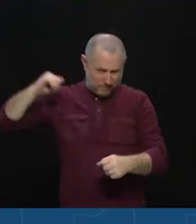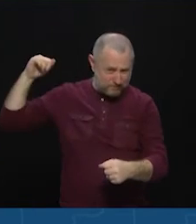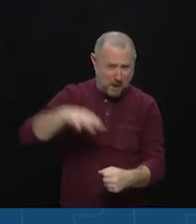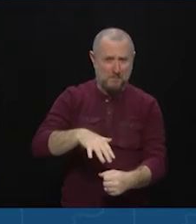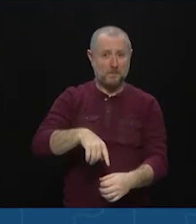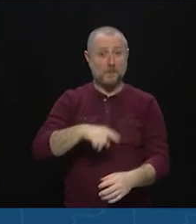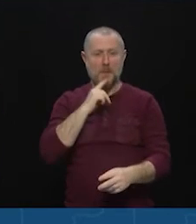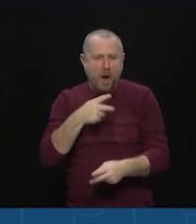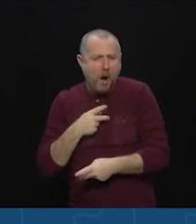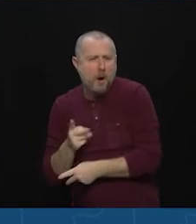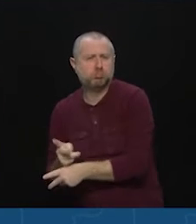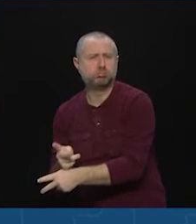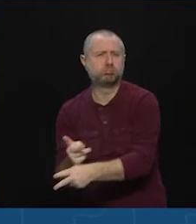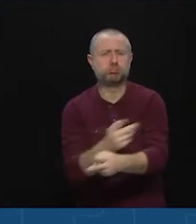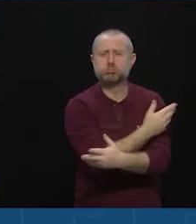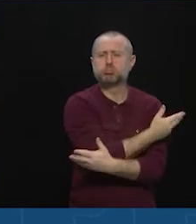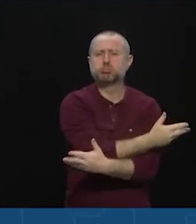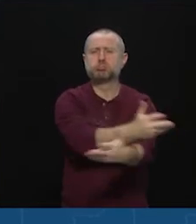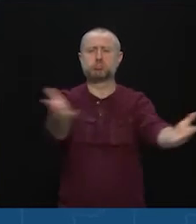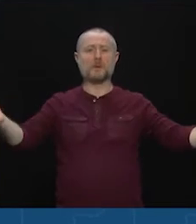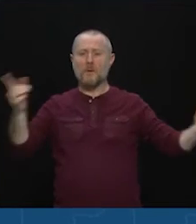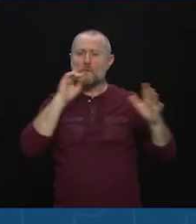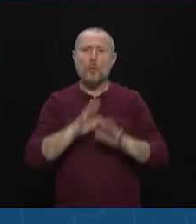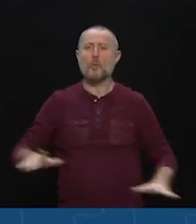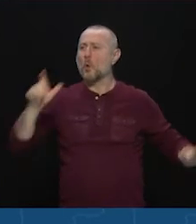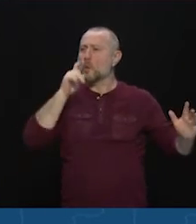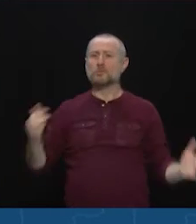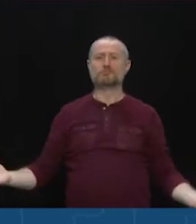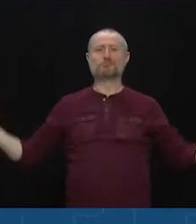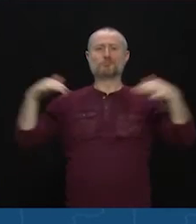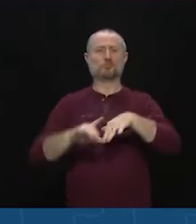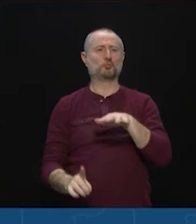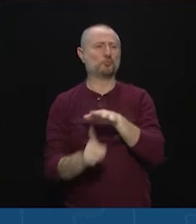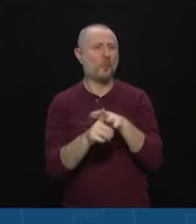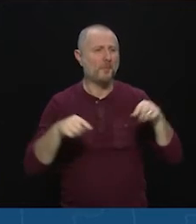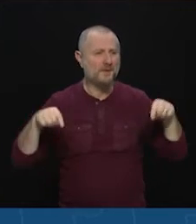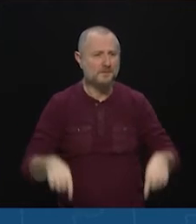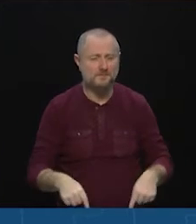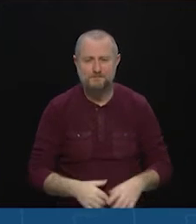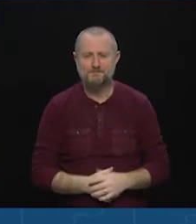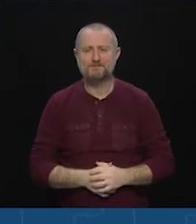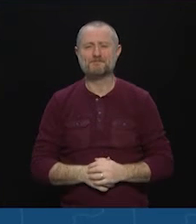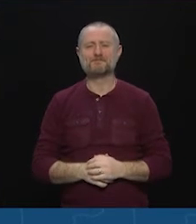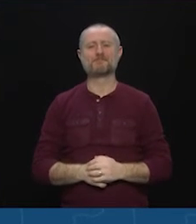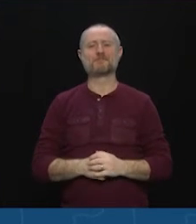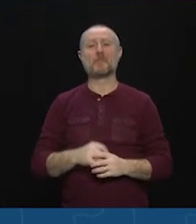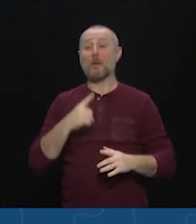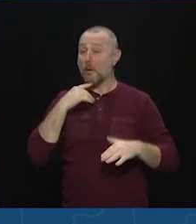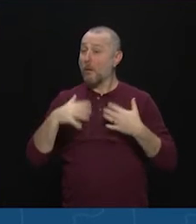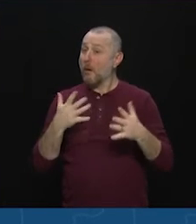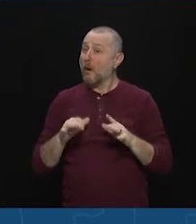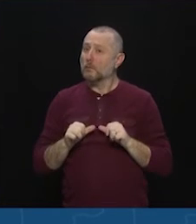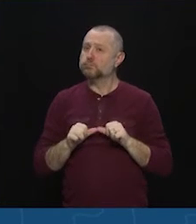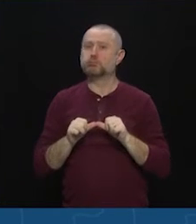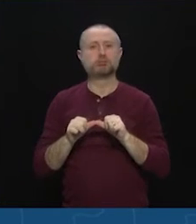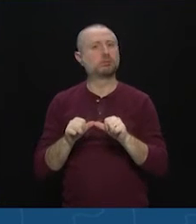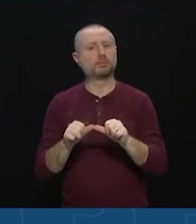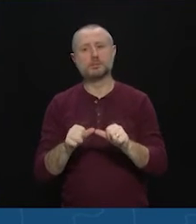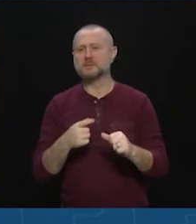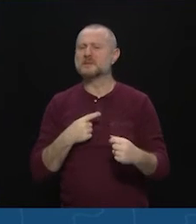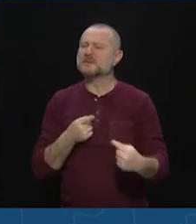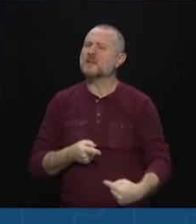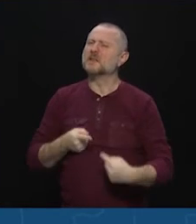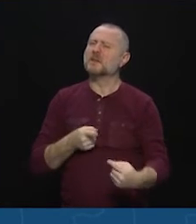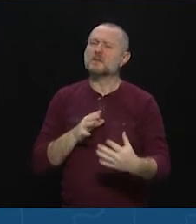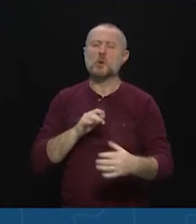doors. As we continue to battle this virus, I'm confident that Governor Hochul and the state will be right there besides